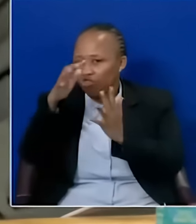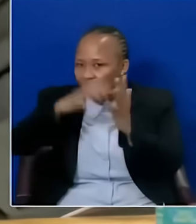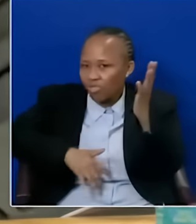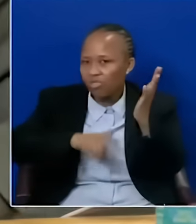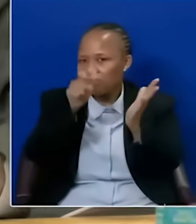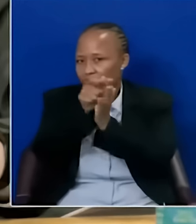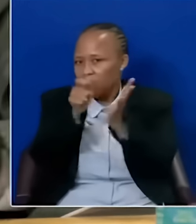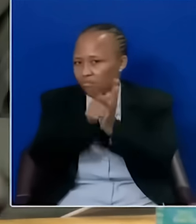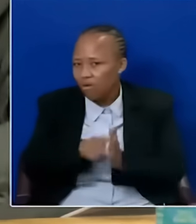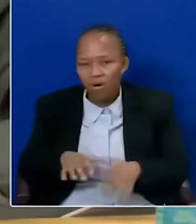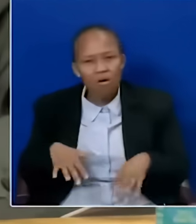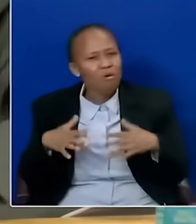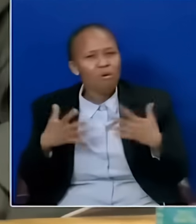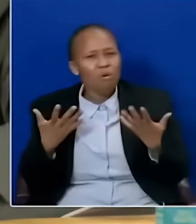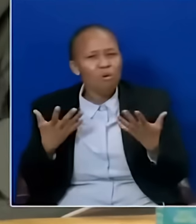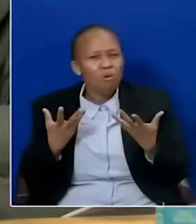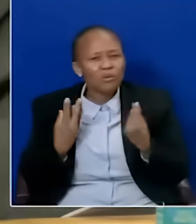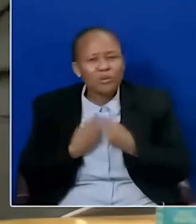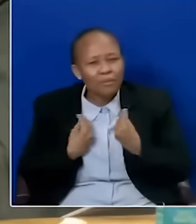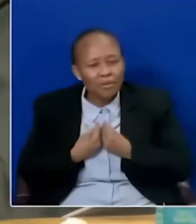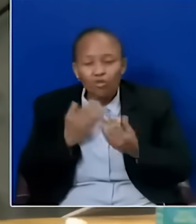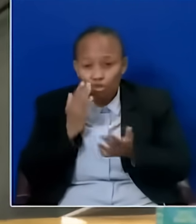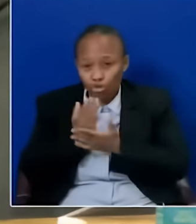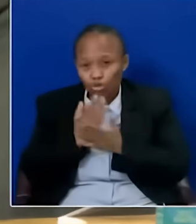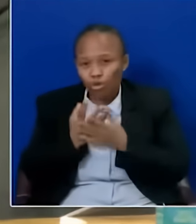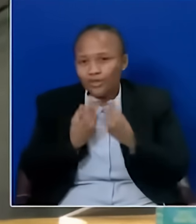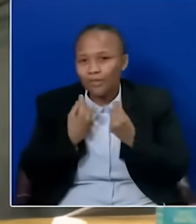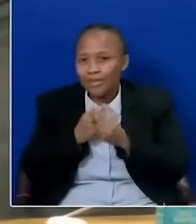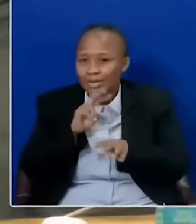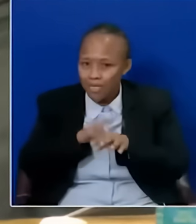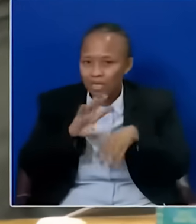surely something needs to be in the case file to explain what has happened.